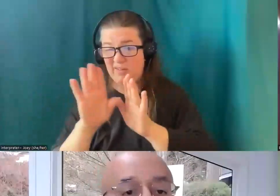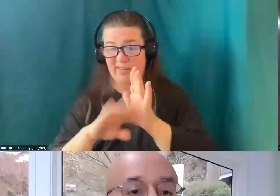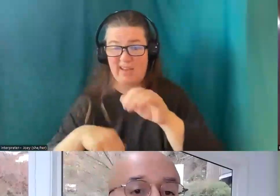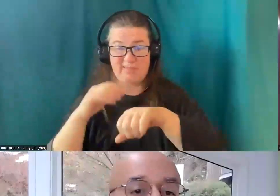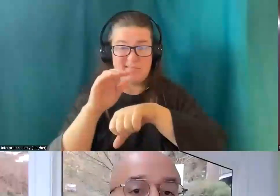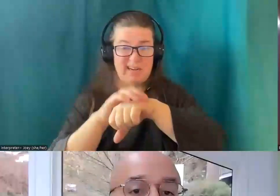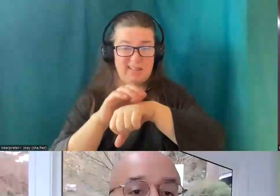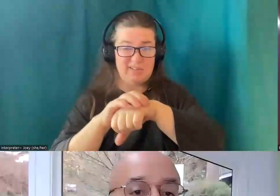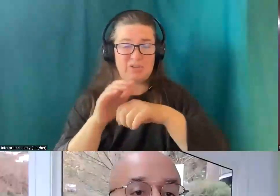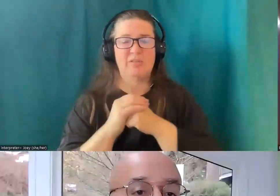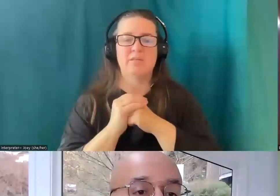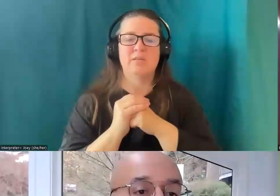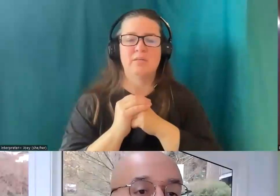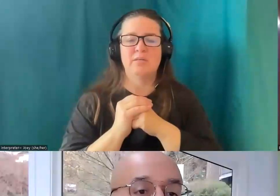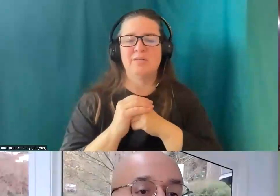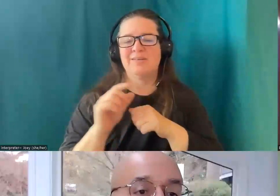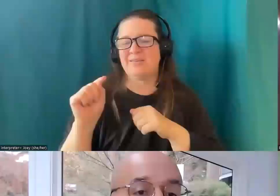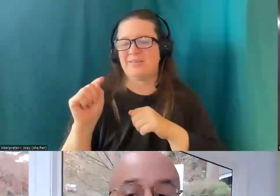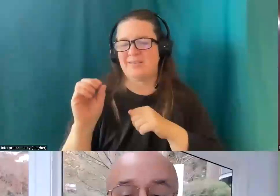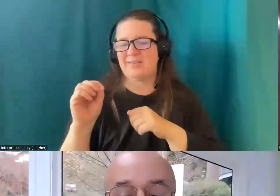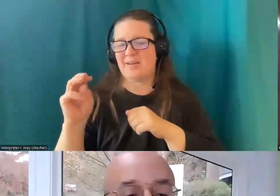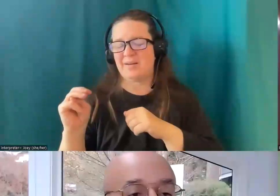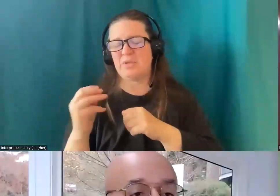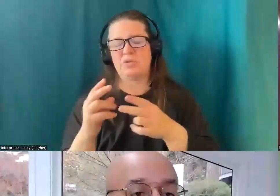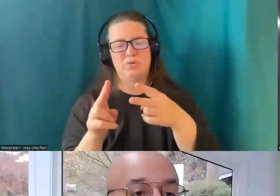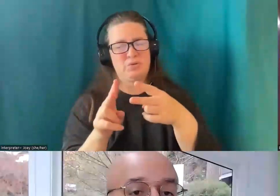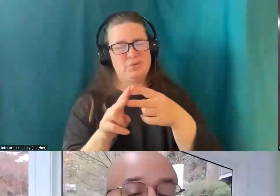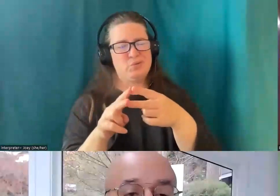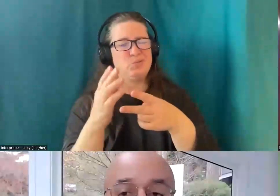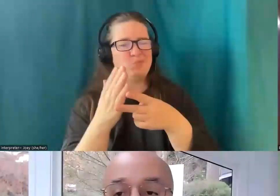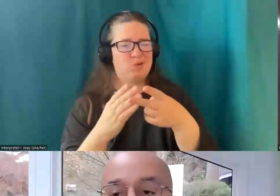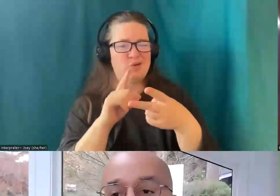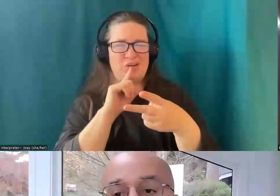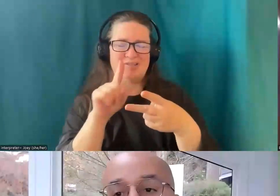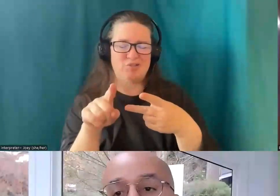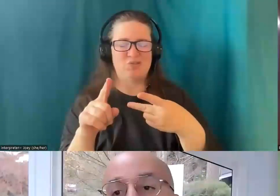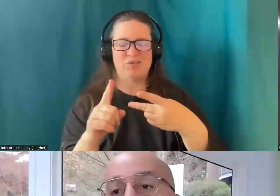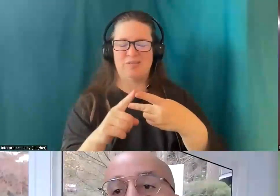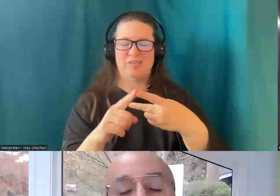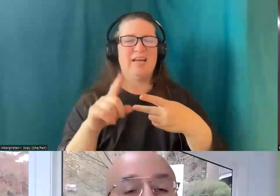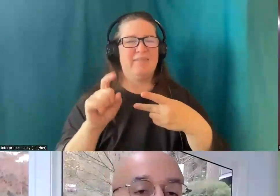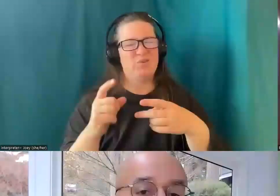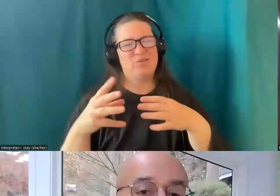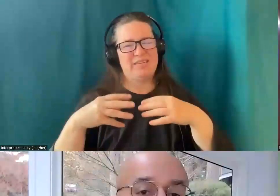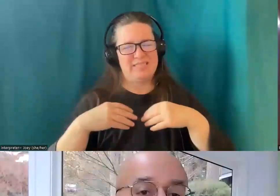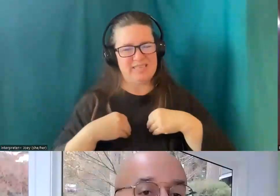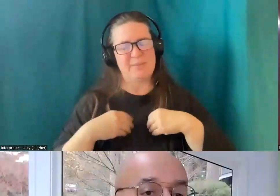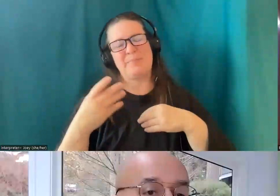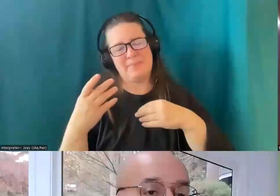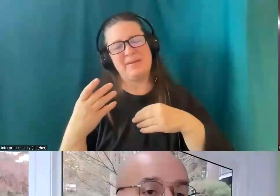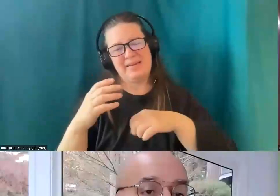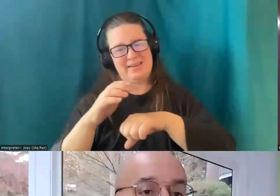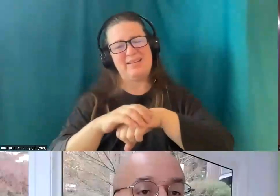So as a two-part answer to that, we are not able to accept applications in languages other than English. We will be translating the application and